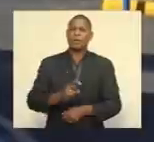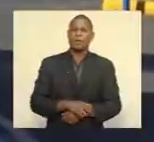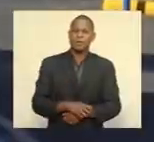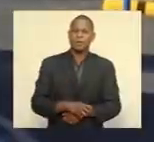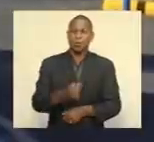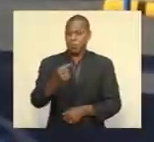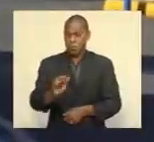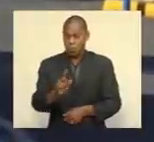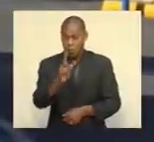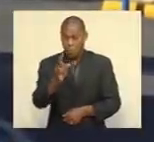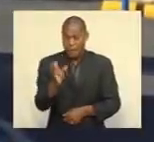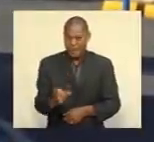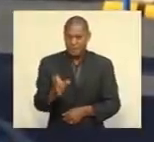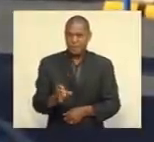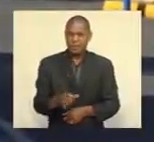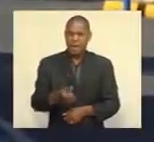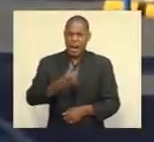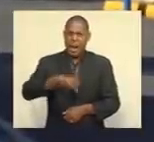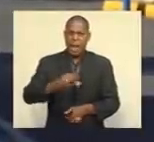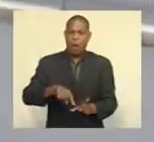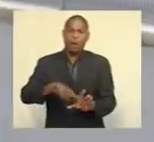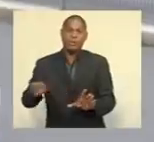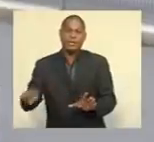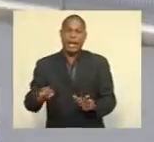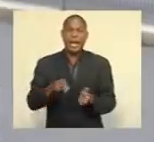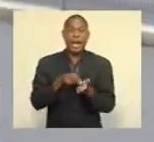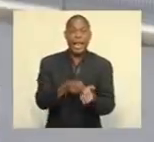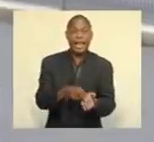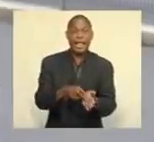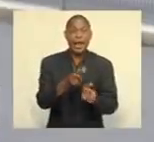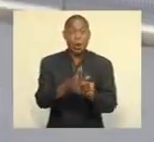of Nandi and Lautoka.